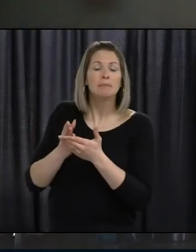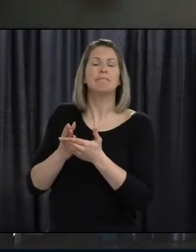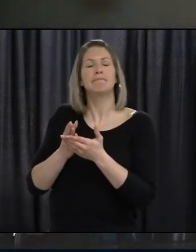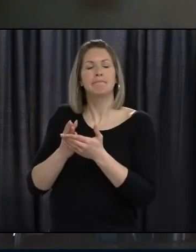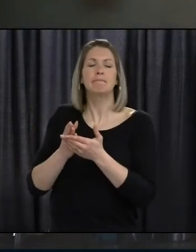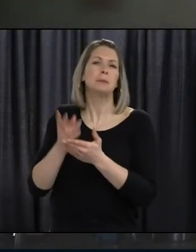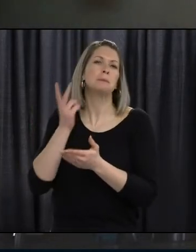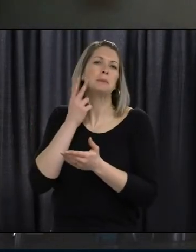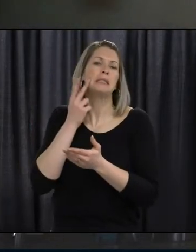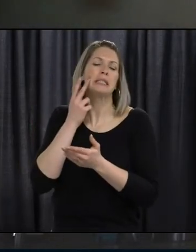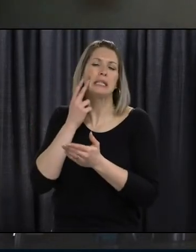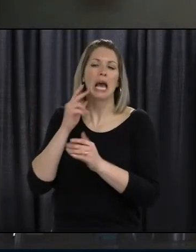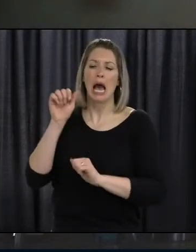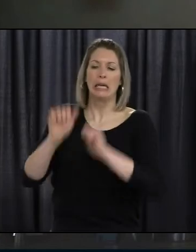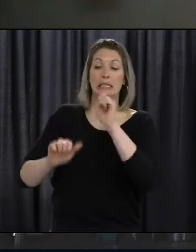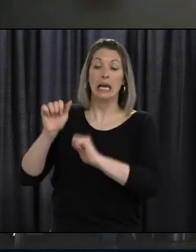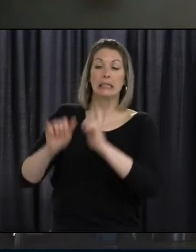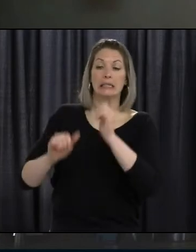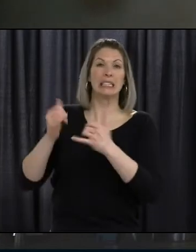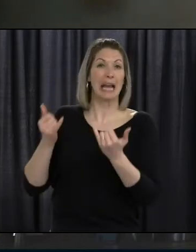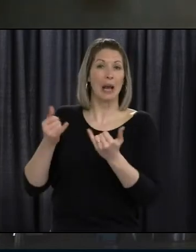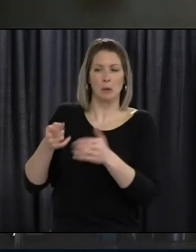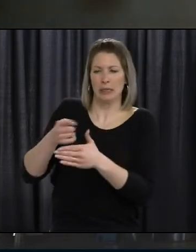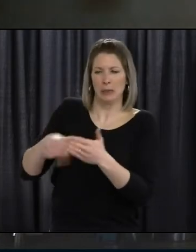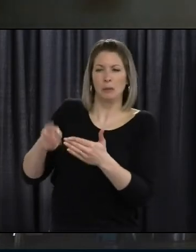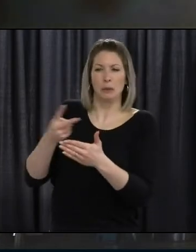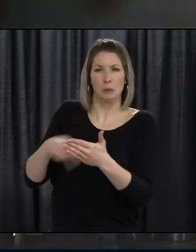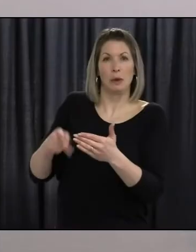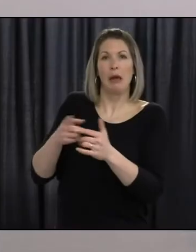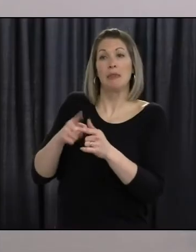those areas over the course of the next working week.